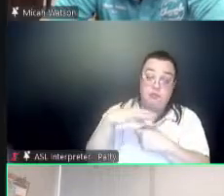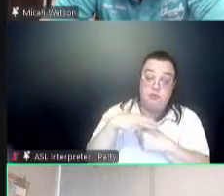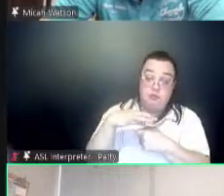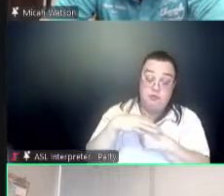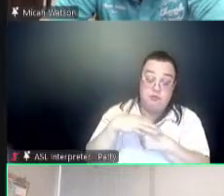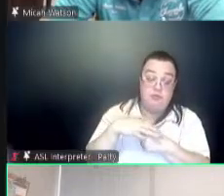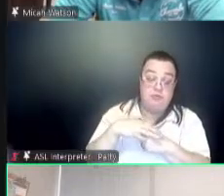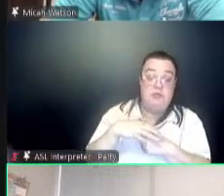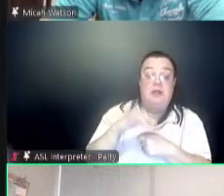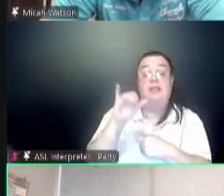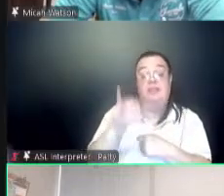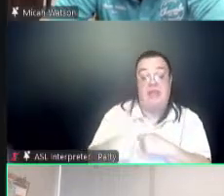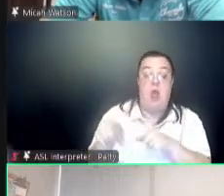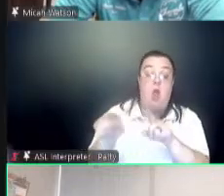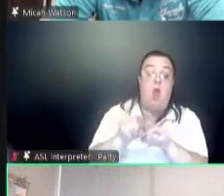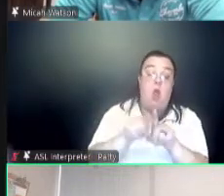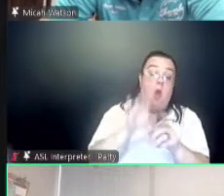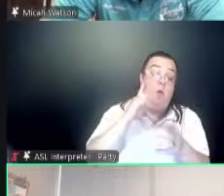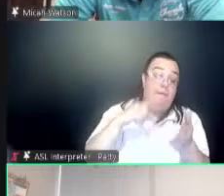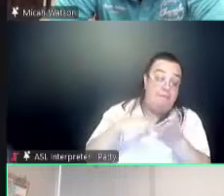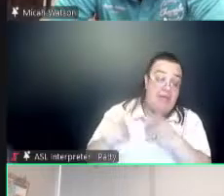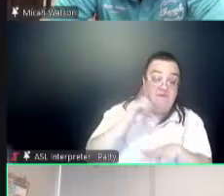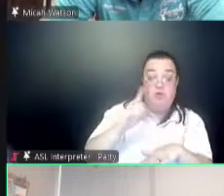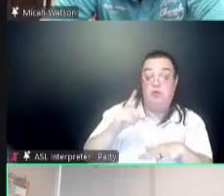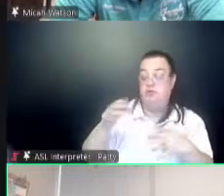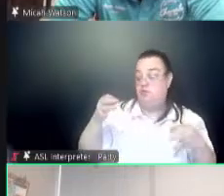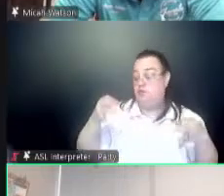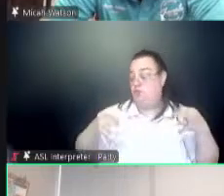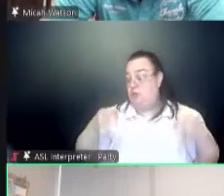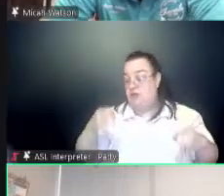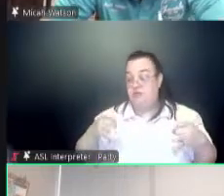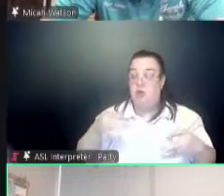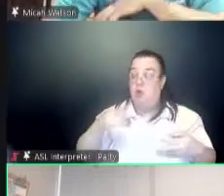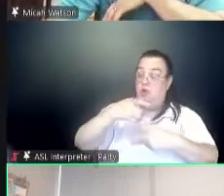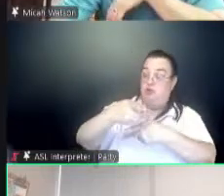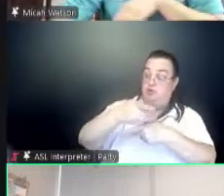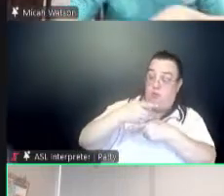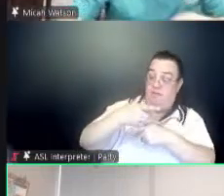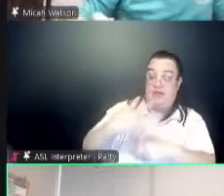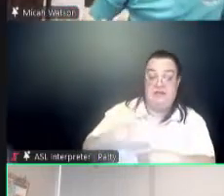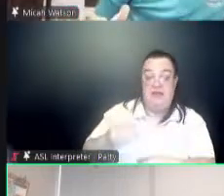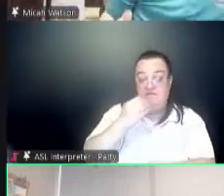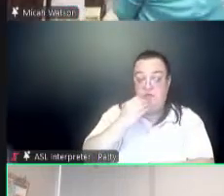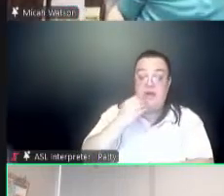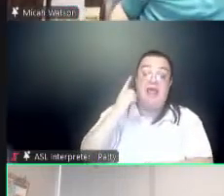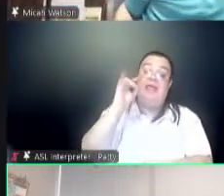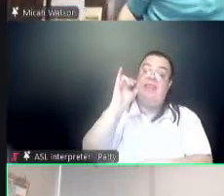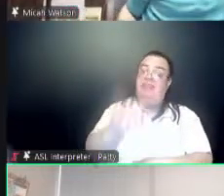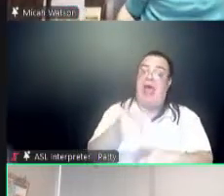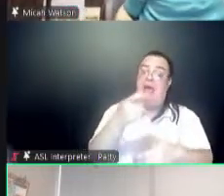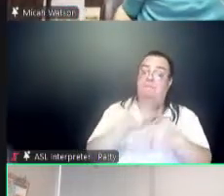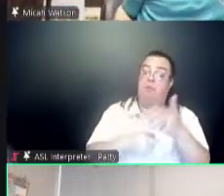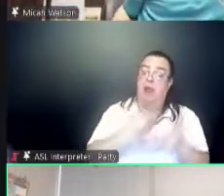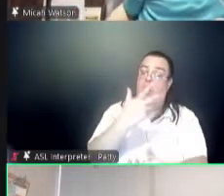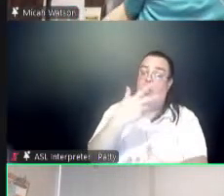And this would also pay for the judges, supervisors, and foods. This price, I think, also includes